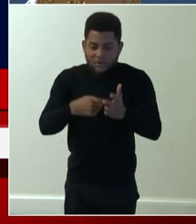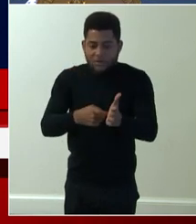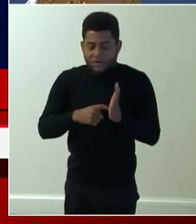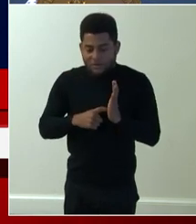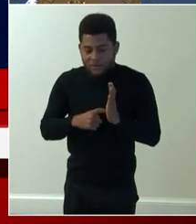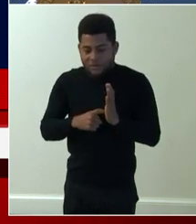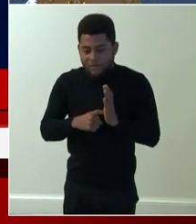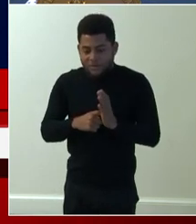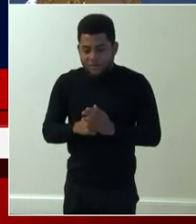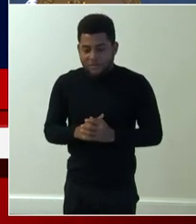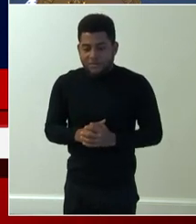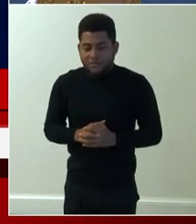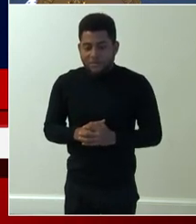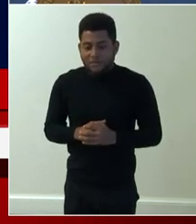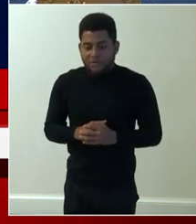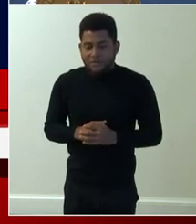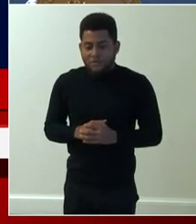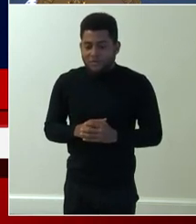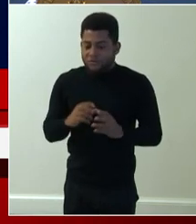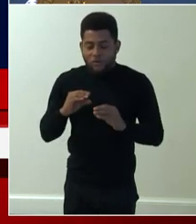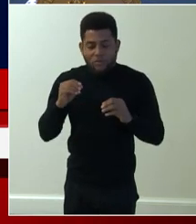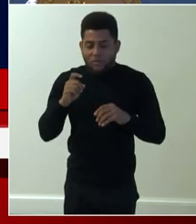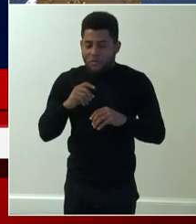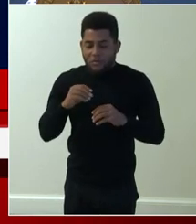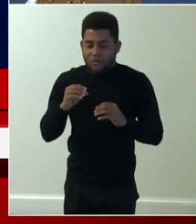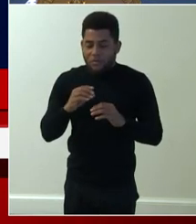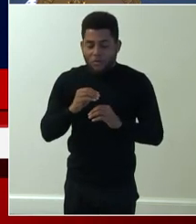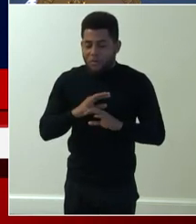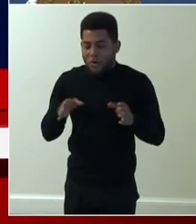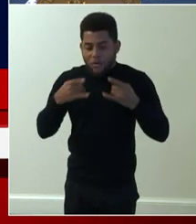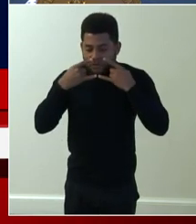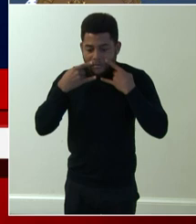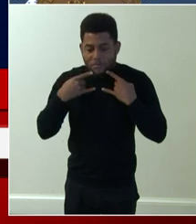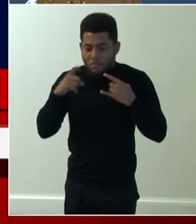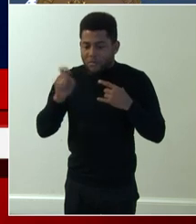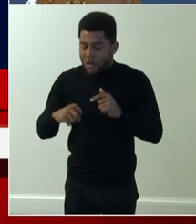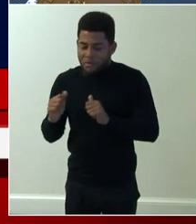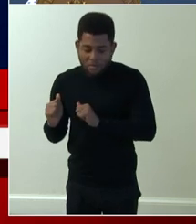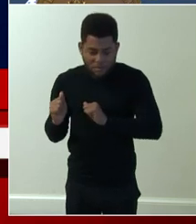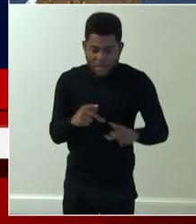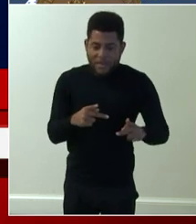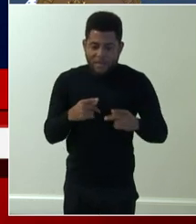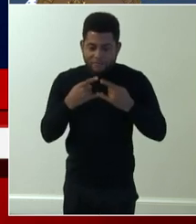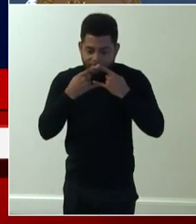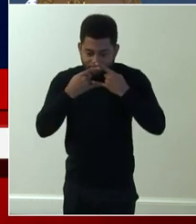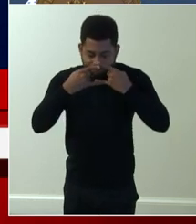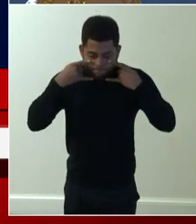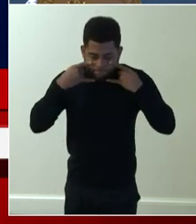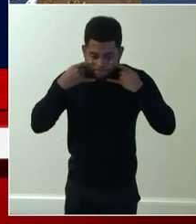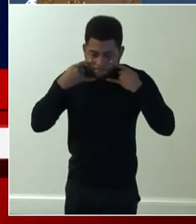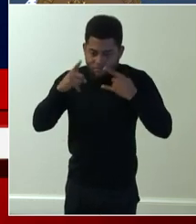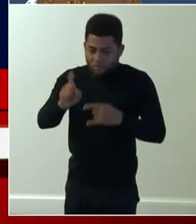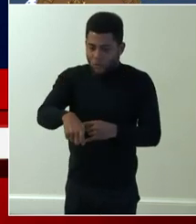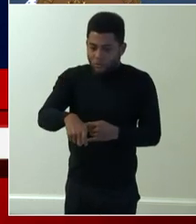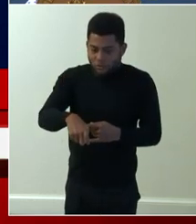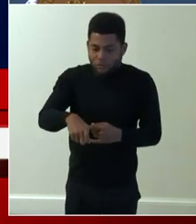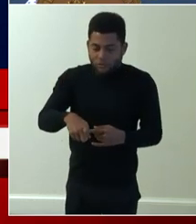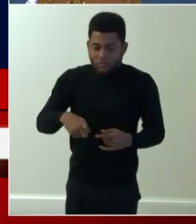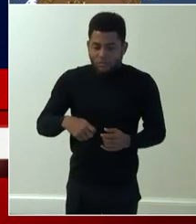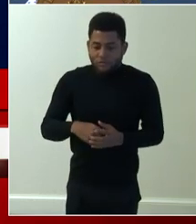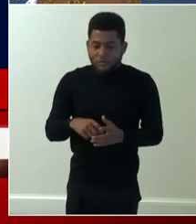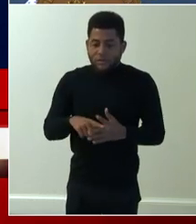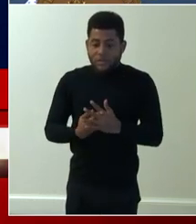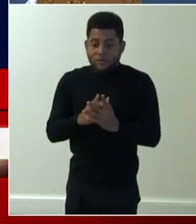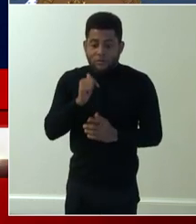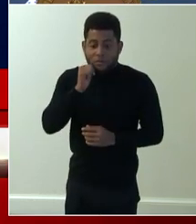mask advisory that has been in place to the mask mandate beginning tomorrow